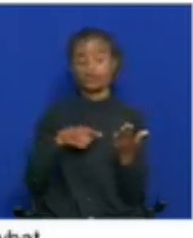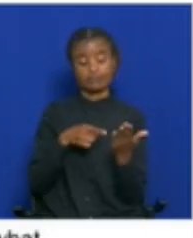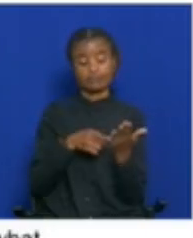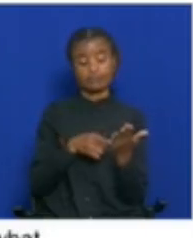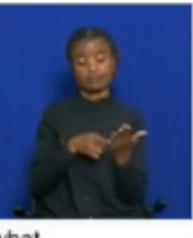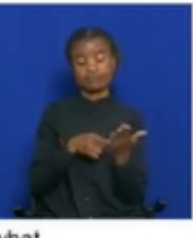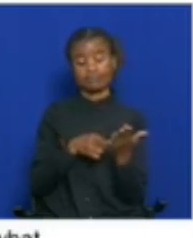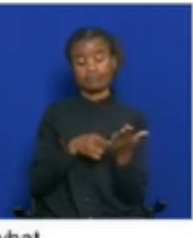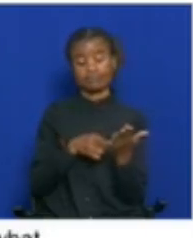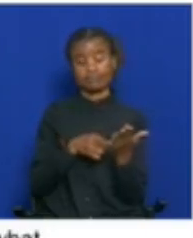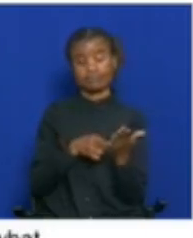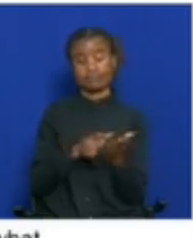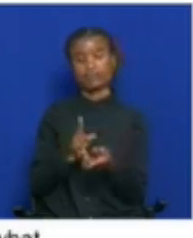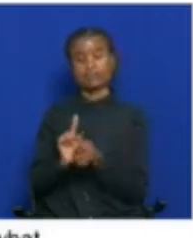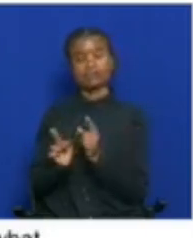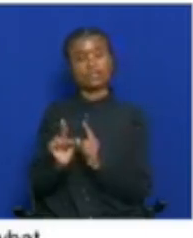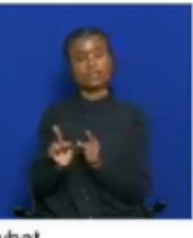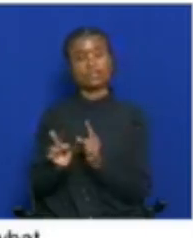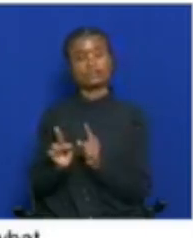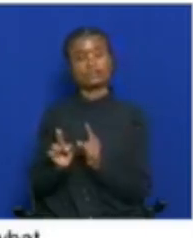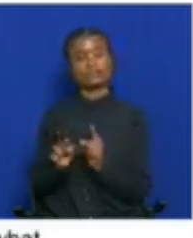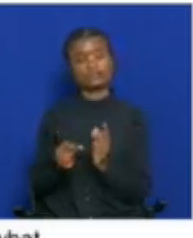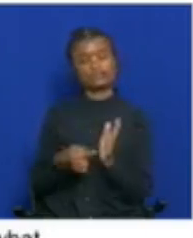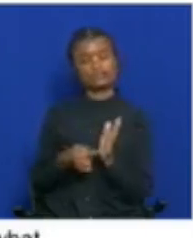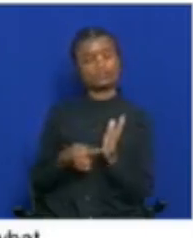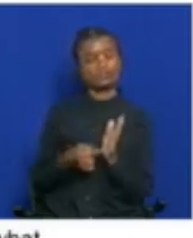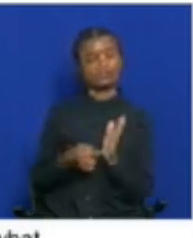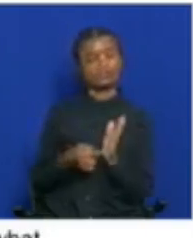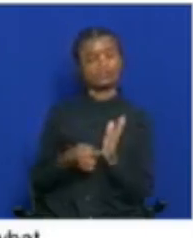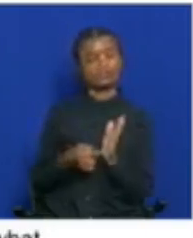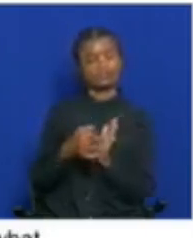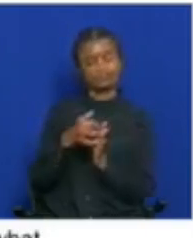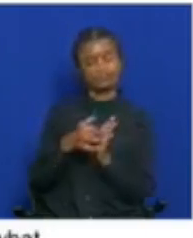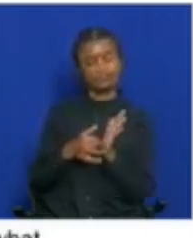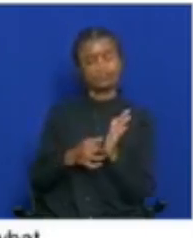what was actually contained there, because they seemed to,